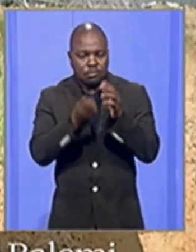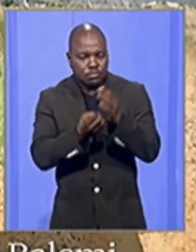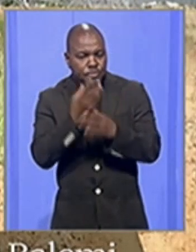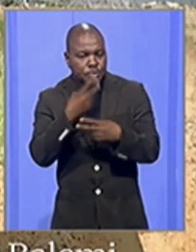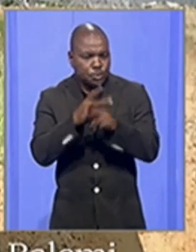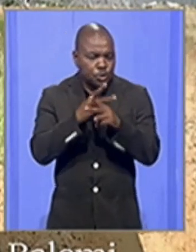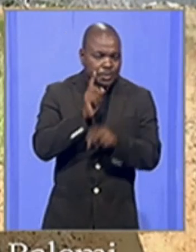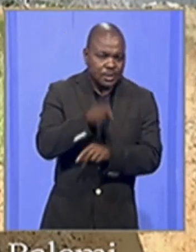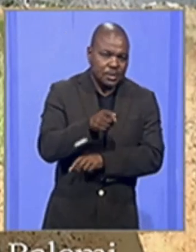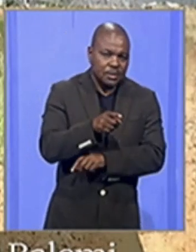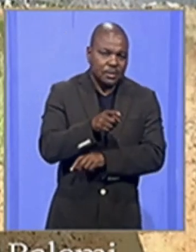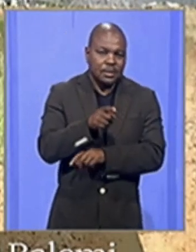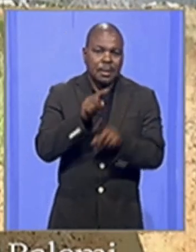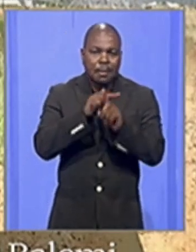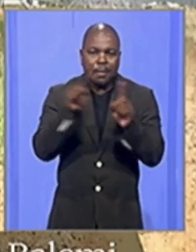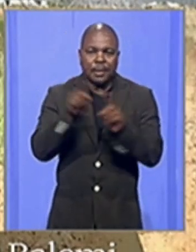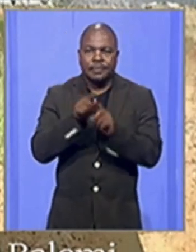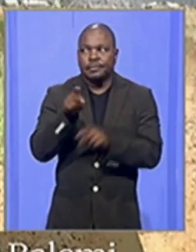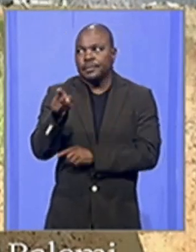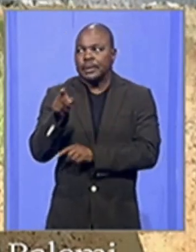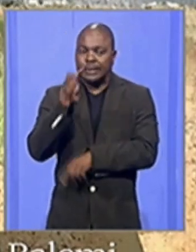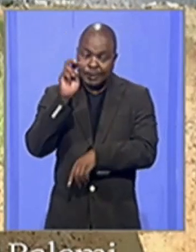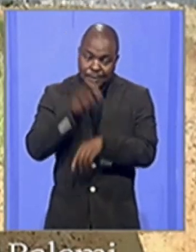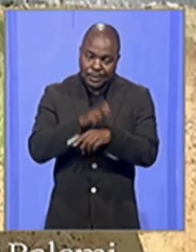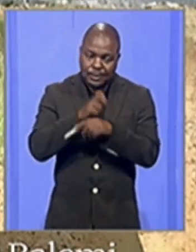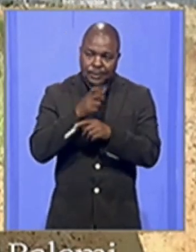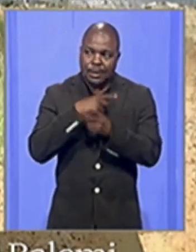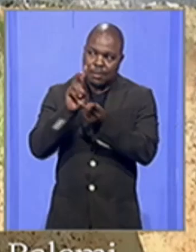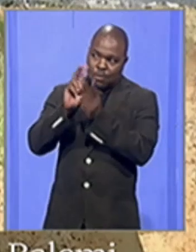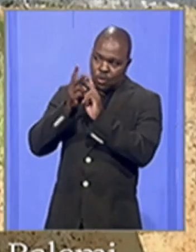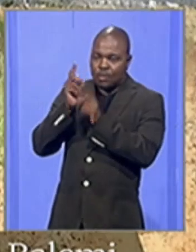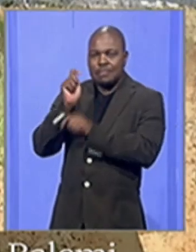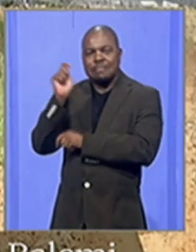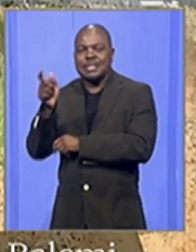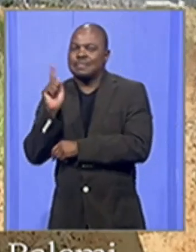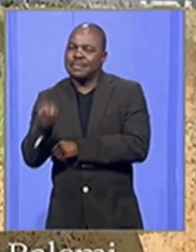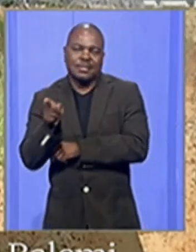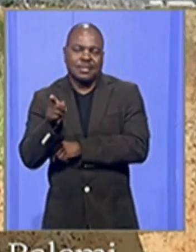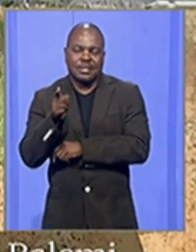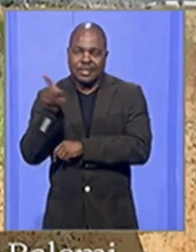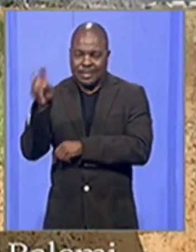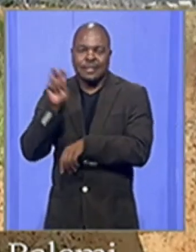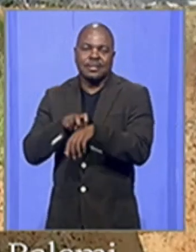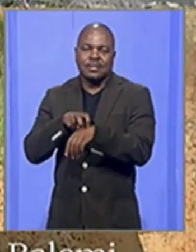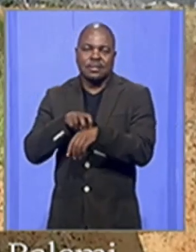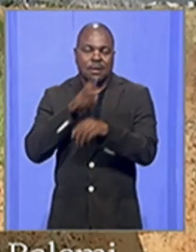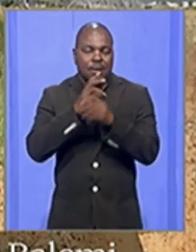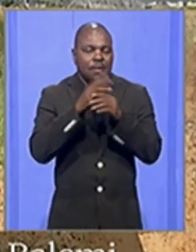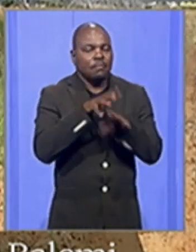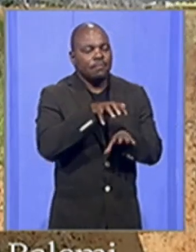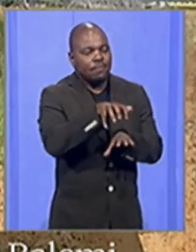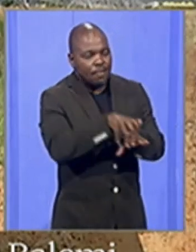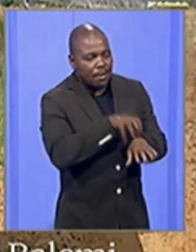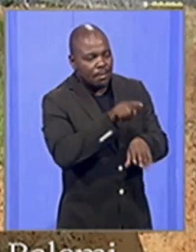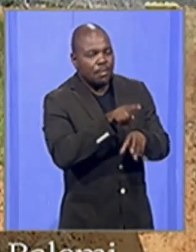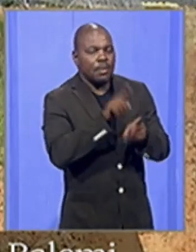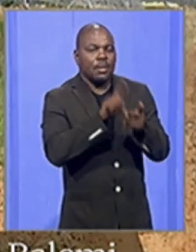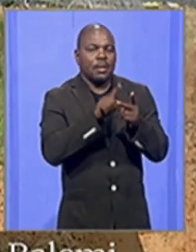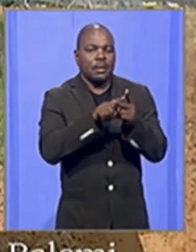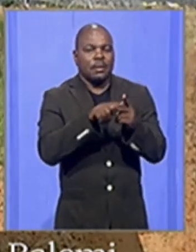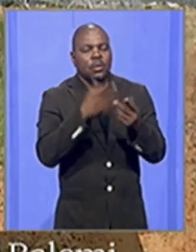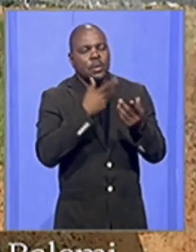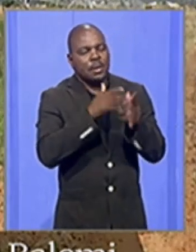mo yena ha mamele ntho o tlo batlana le tšhelete hae o pola pele gore o lema mona lokisa mobu re